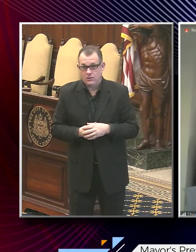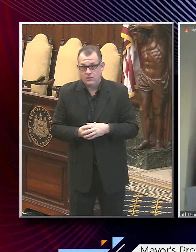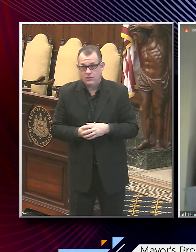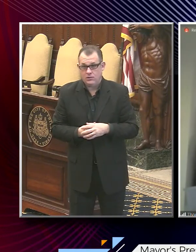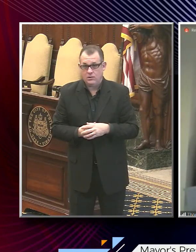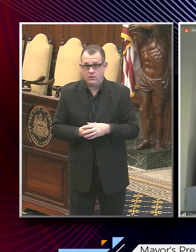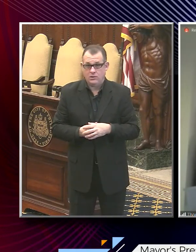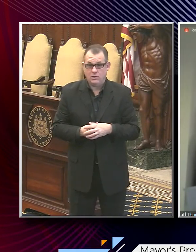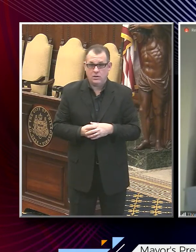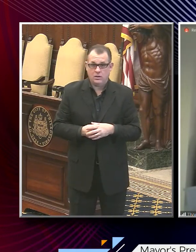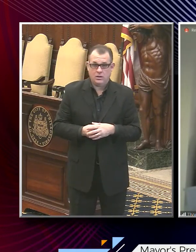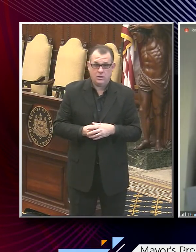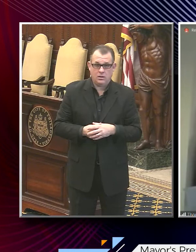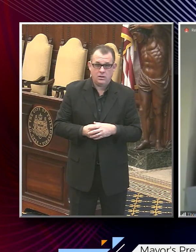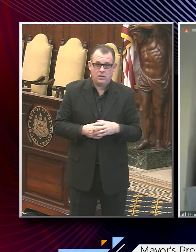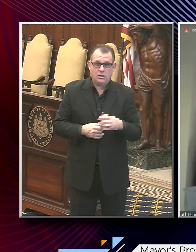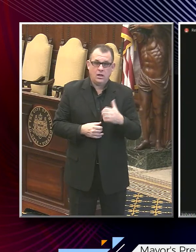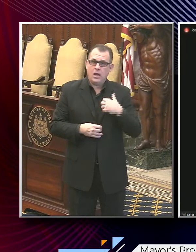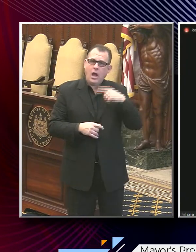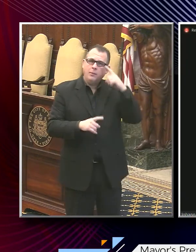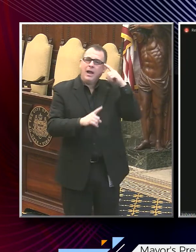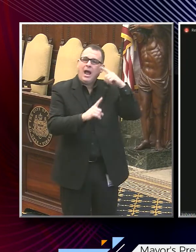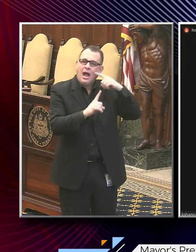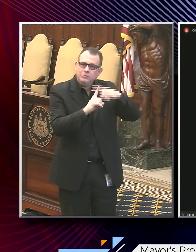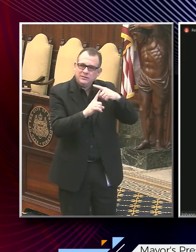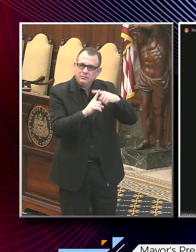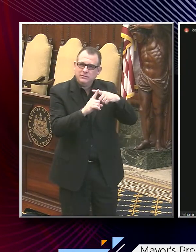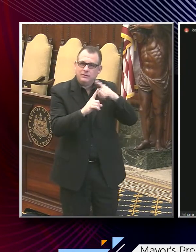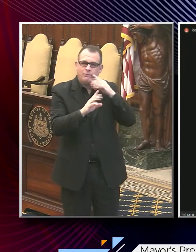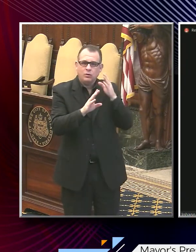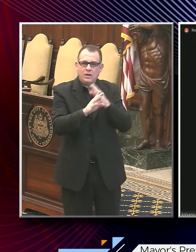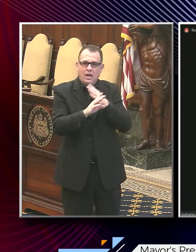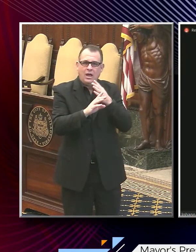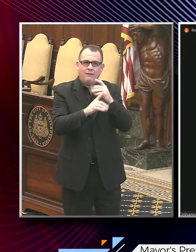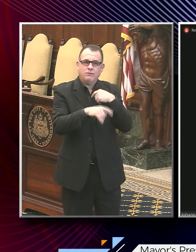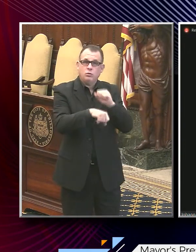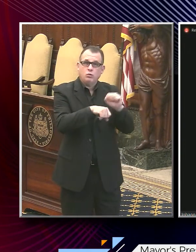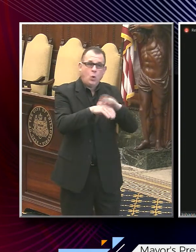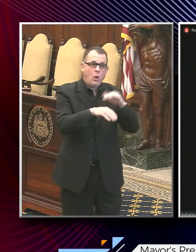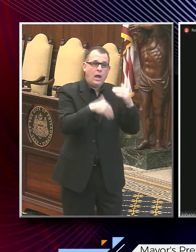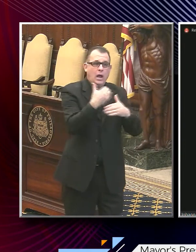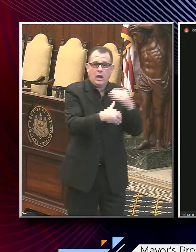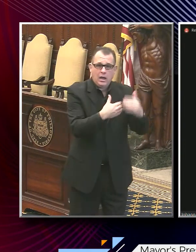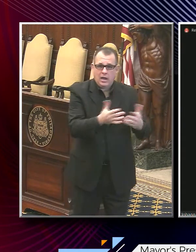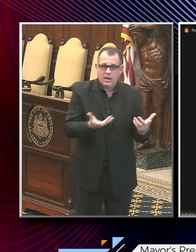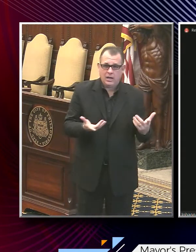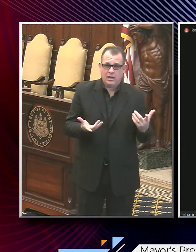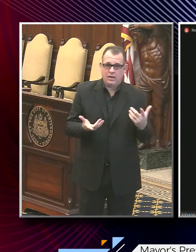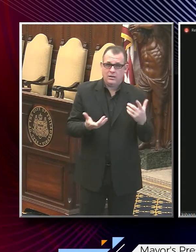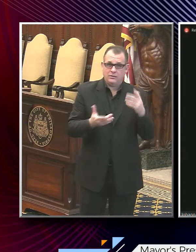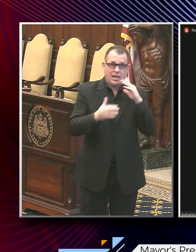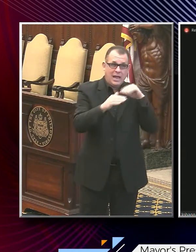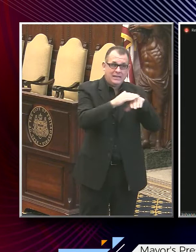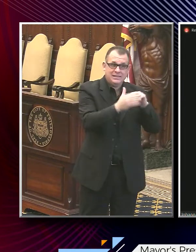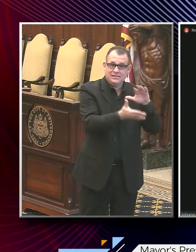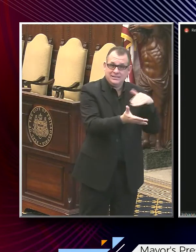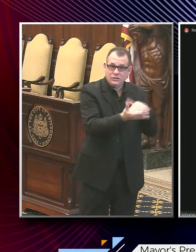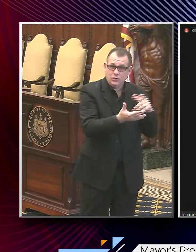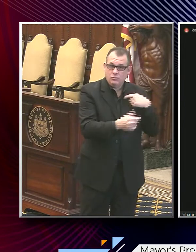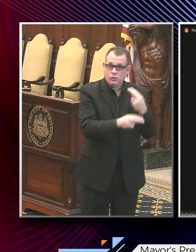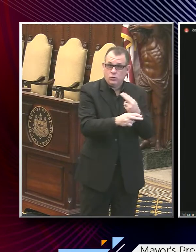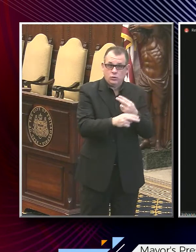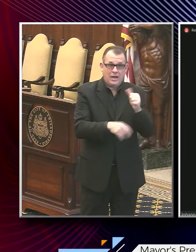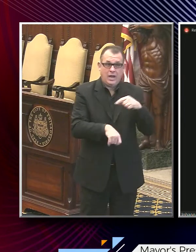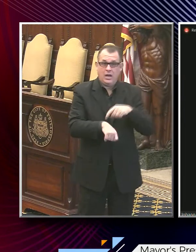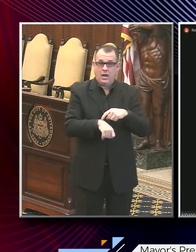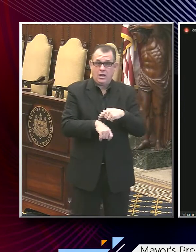schools open before the end of the school year this year as well. Okay, will the student access centers be used at